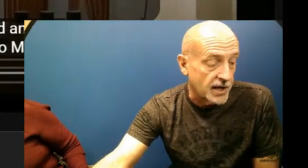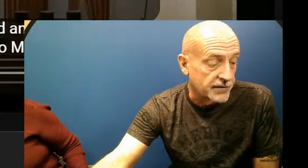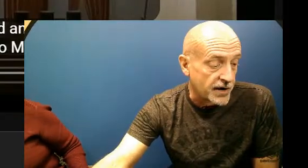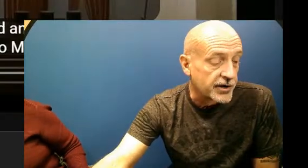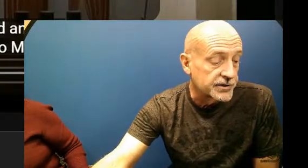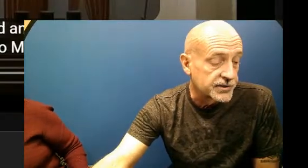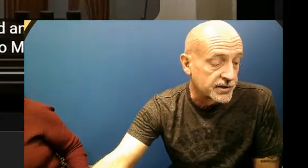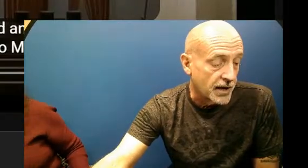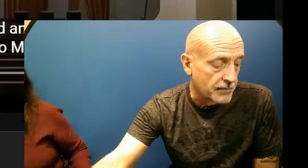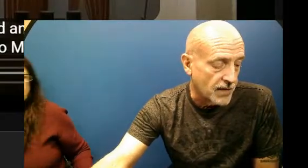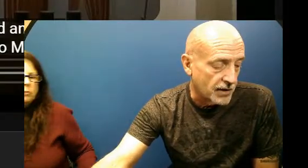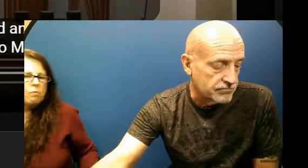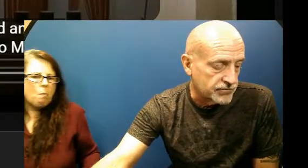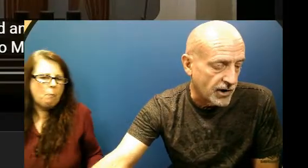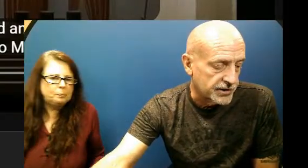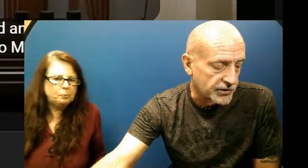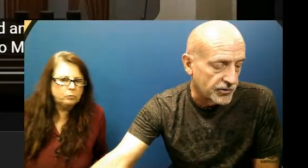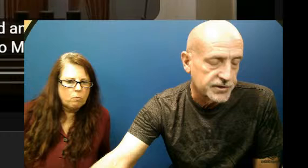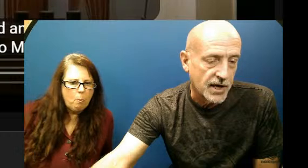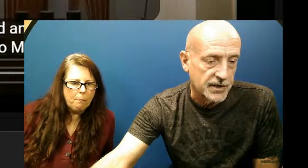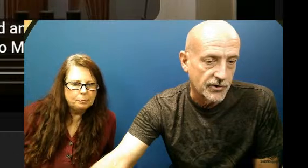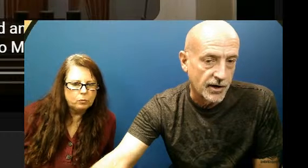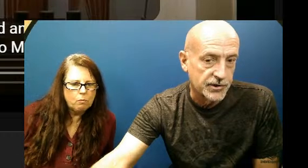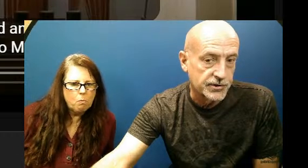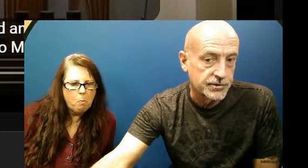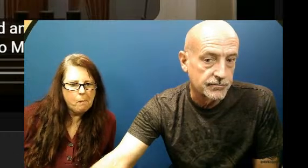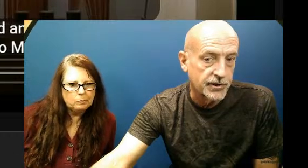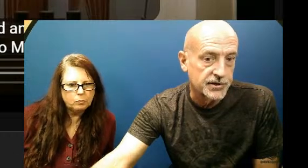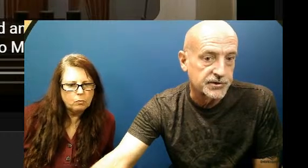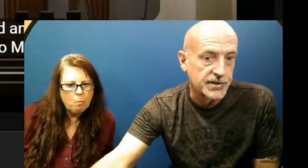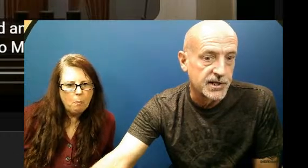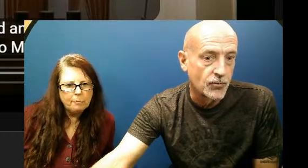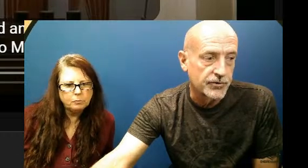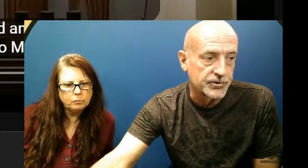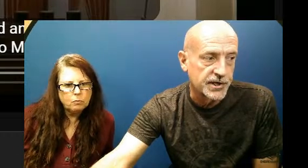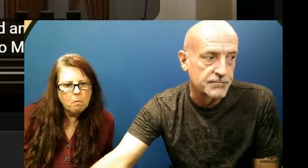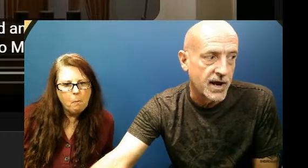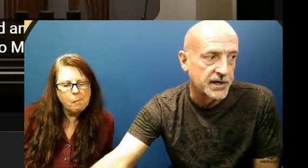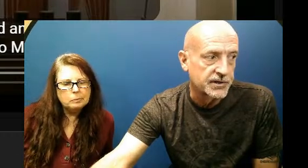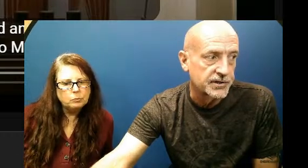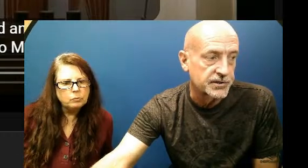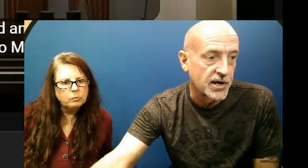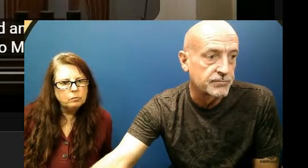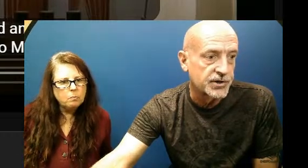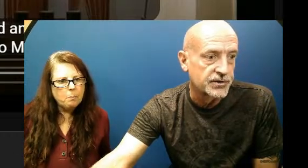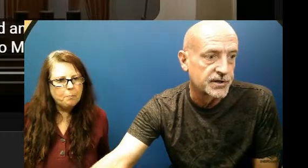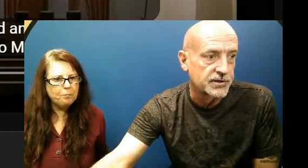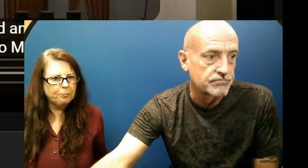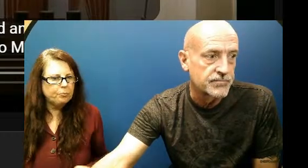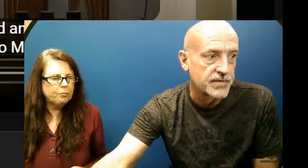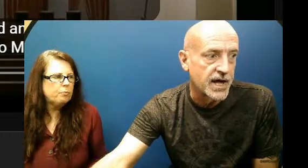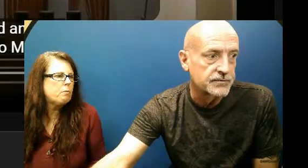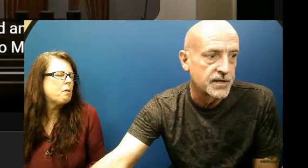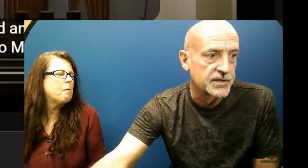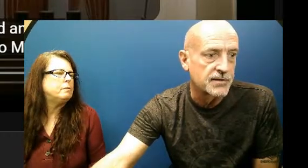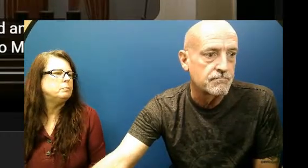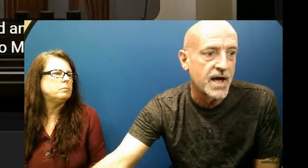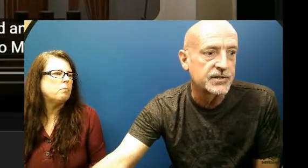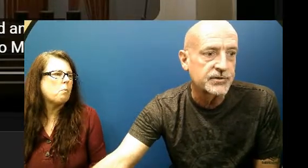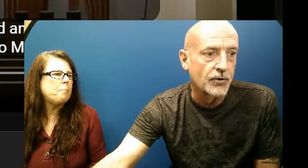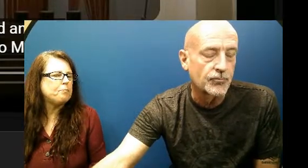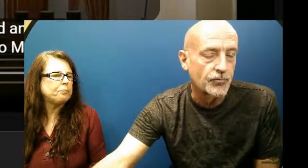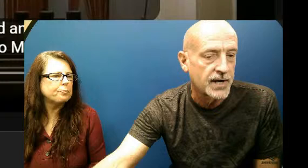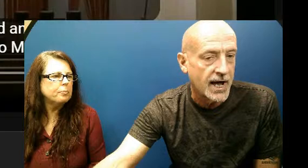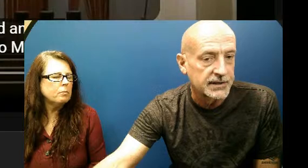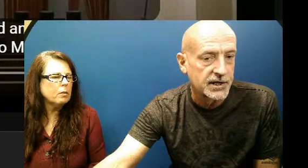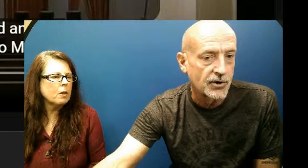depth in a lot of areas, and I'm not trying to criticize her. I'm just looking to see whether she's making an assumption that isn't